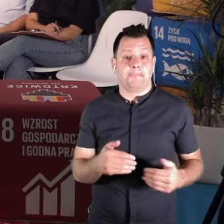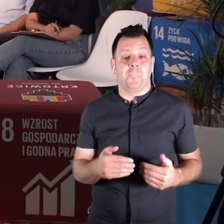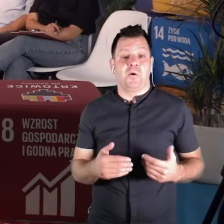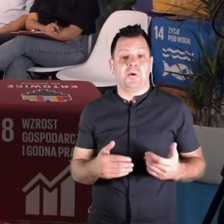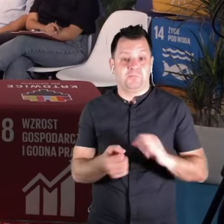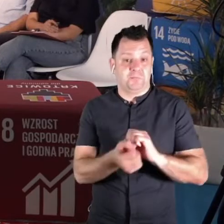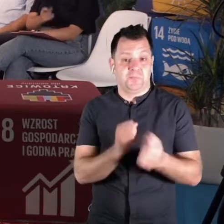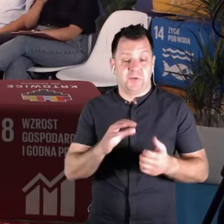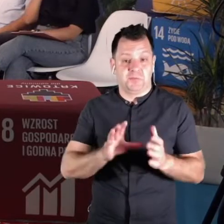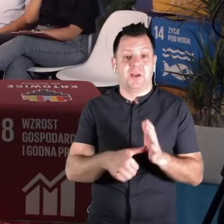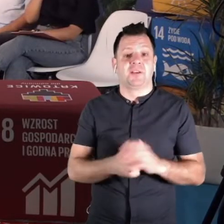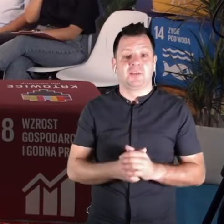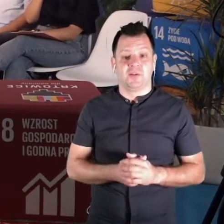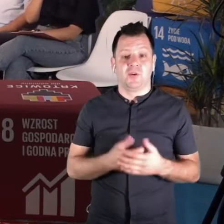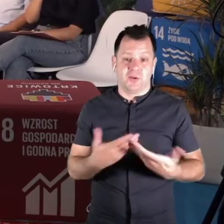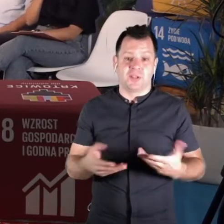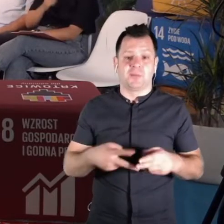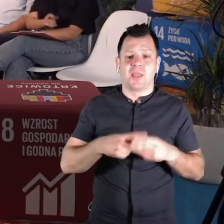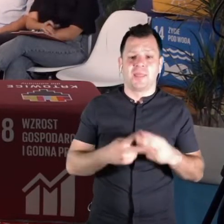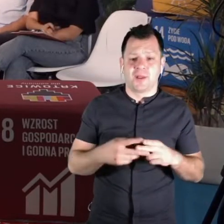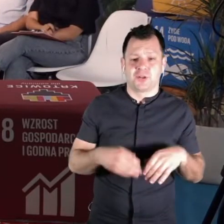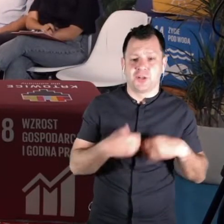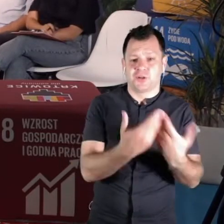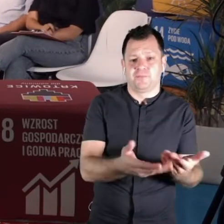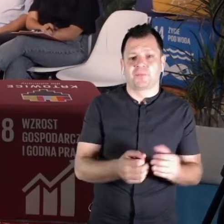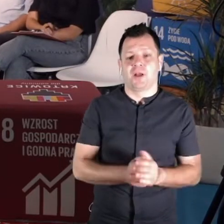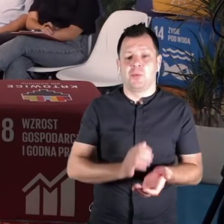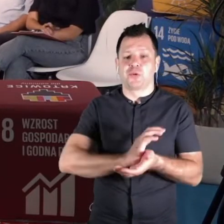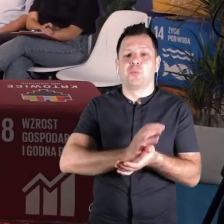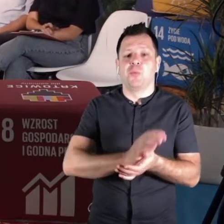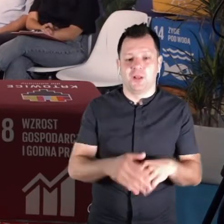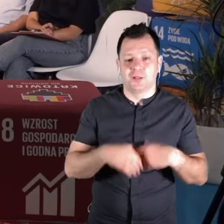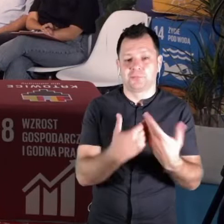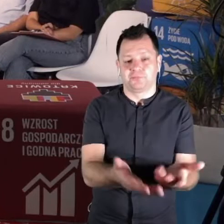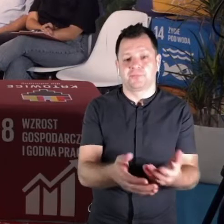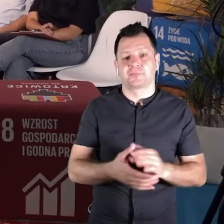work on that way. And of course we like all of these methods, so we do a lot of testing.